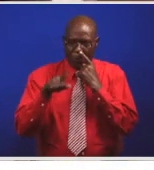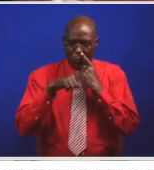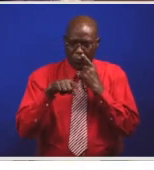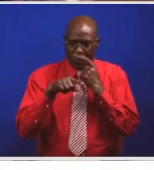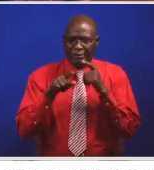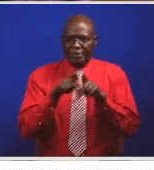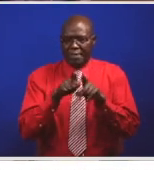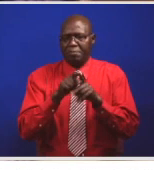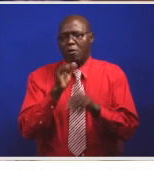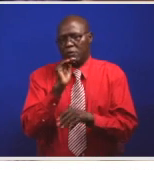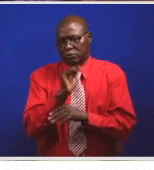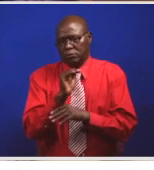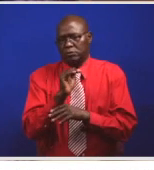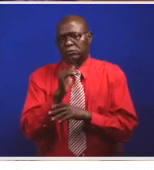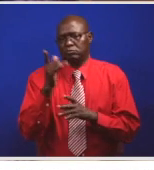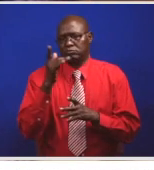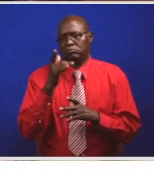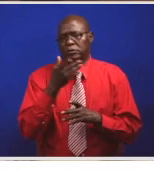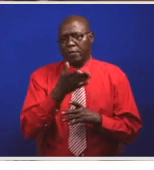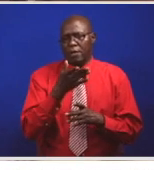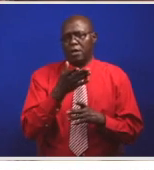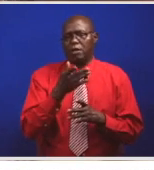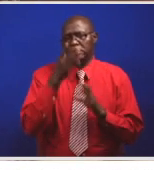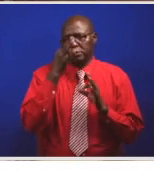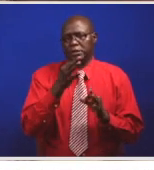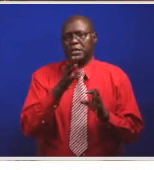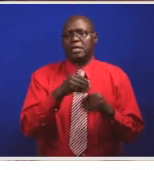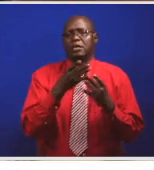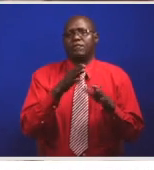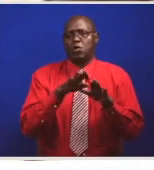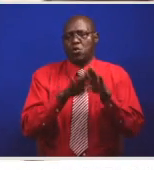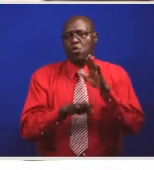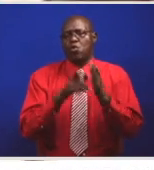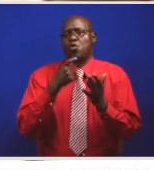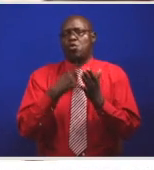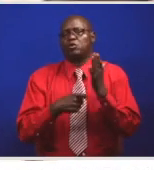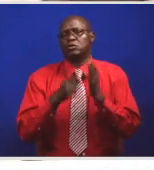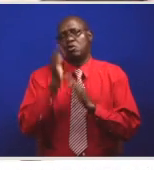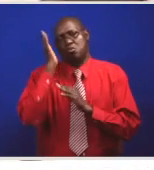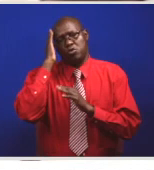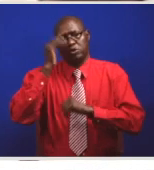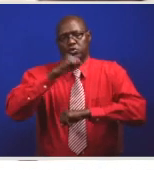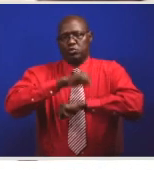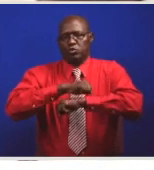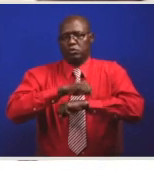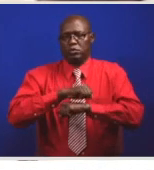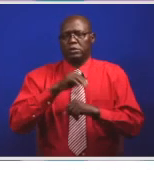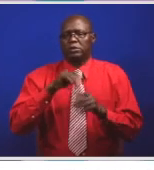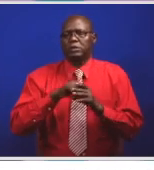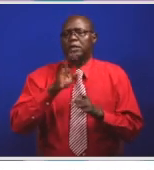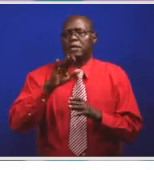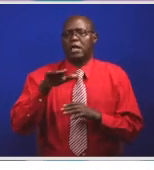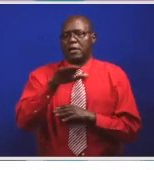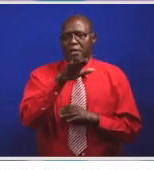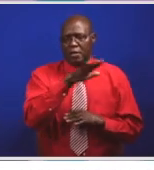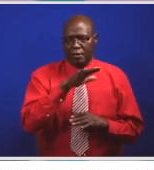that consideration be given to low-cost boarding schools in the ASAL areas,